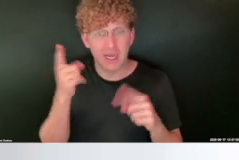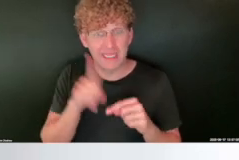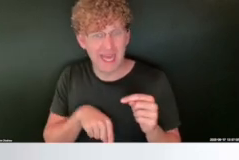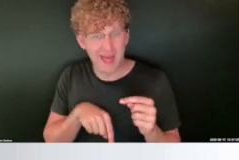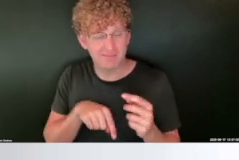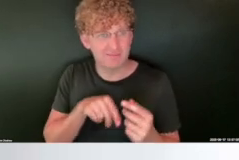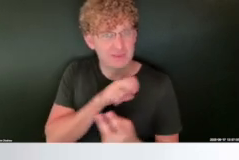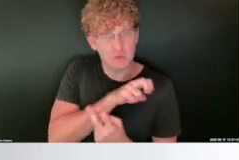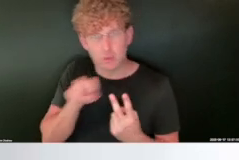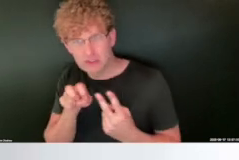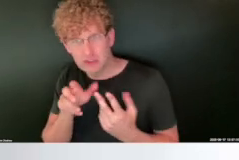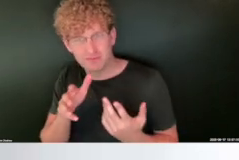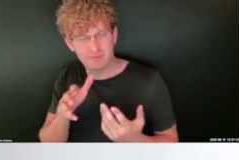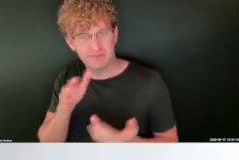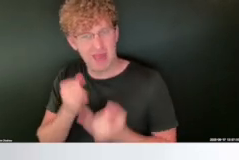of their phone number.